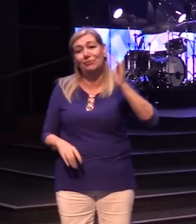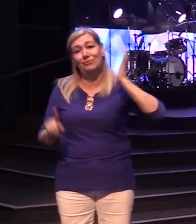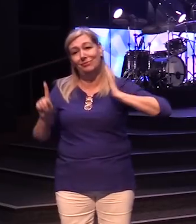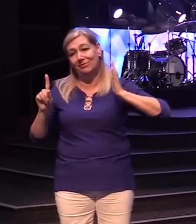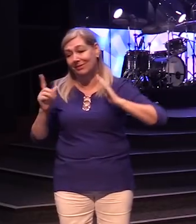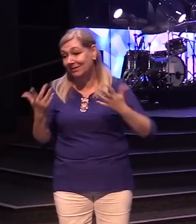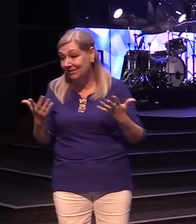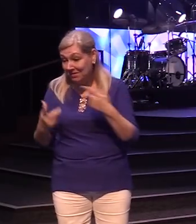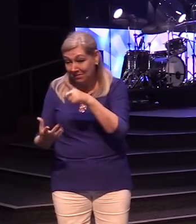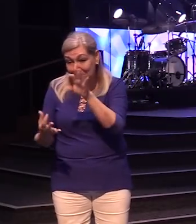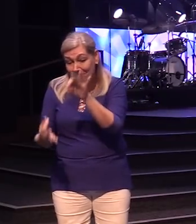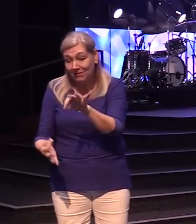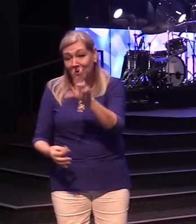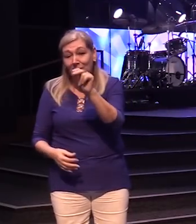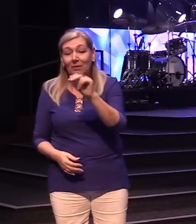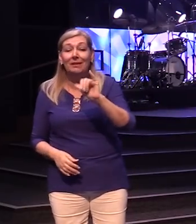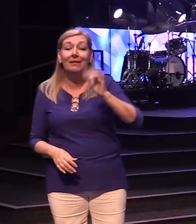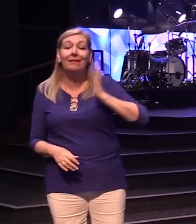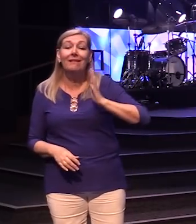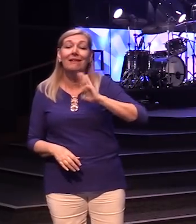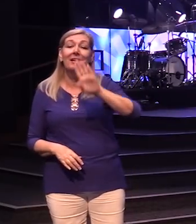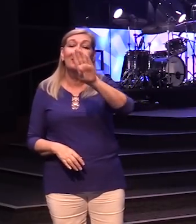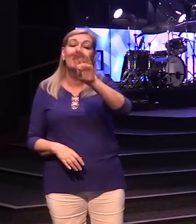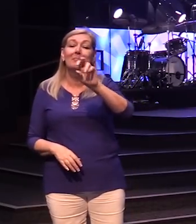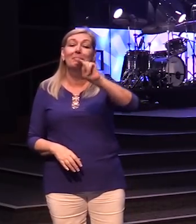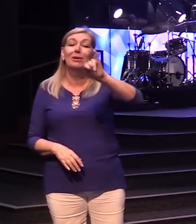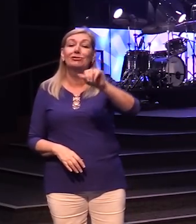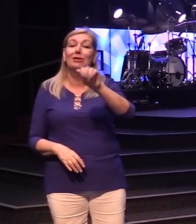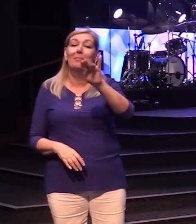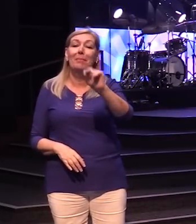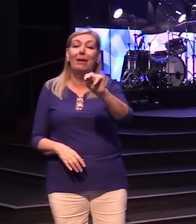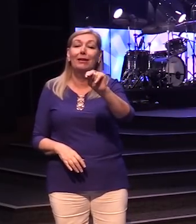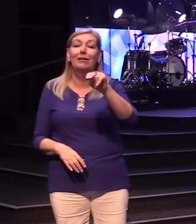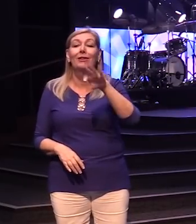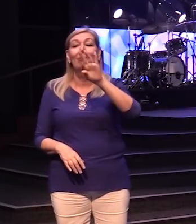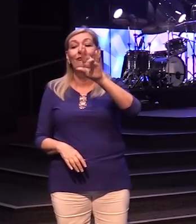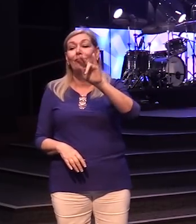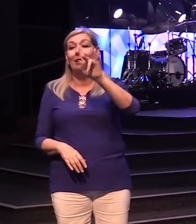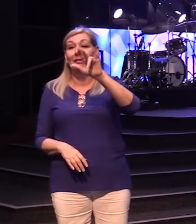They were not perfect. Benjamin Franklin was a notorious skirt chaser.